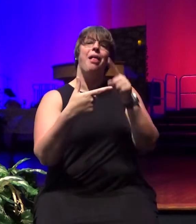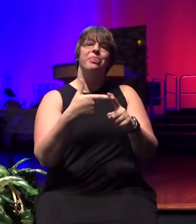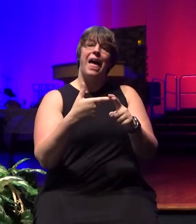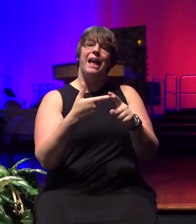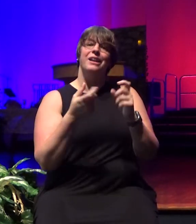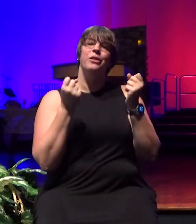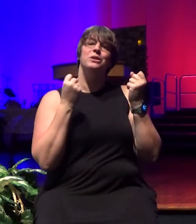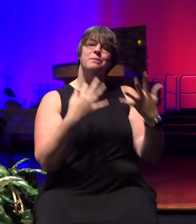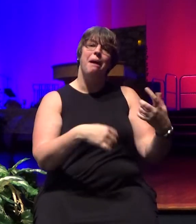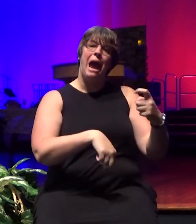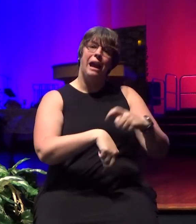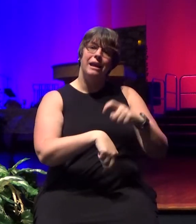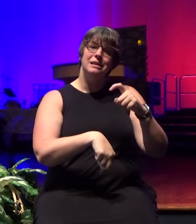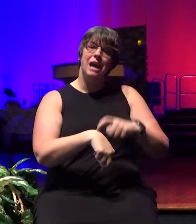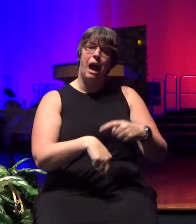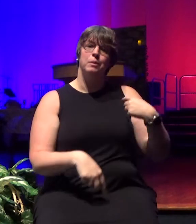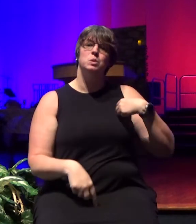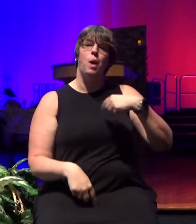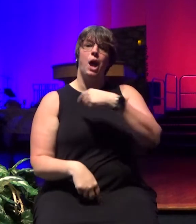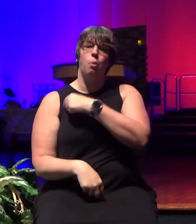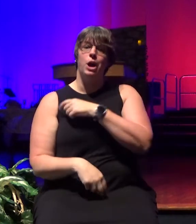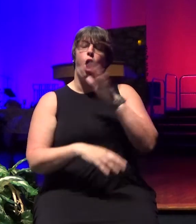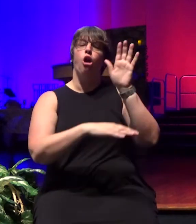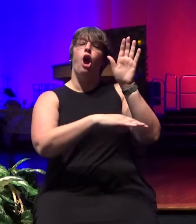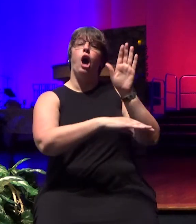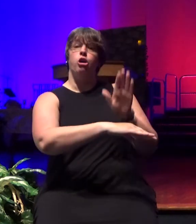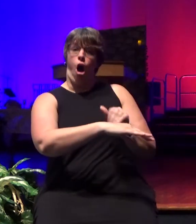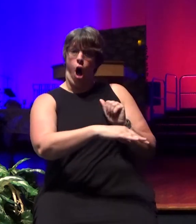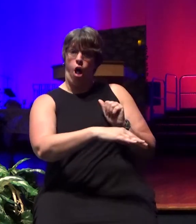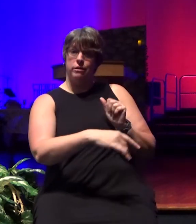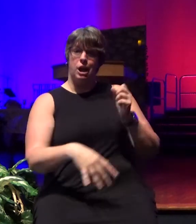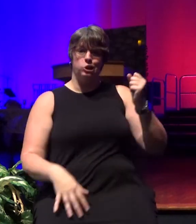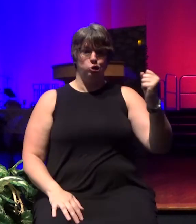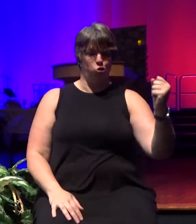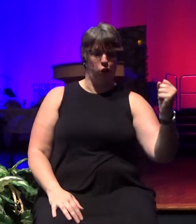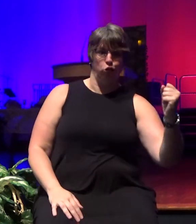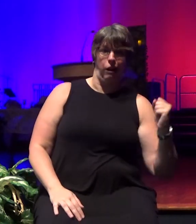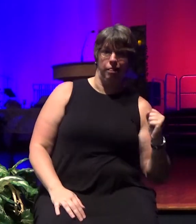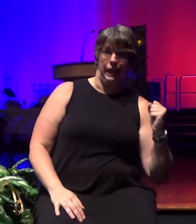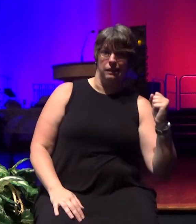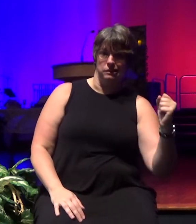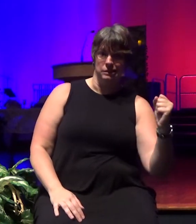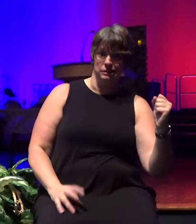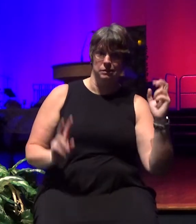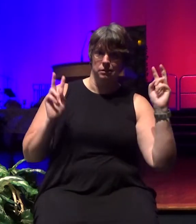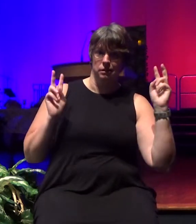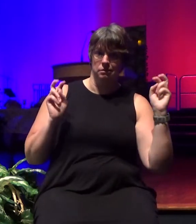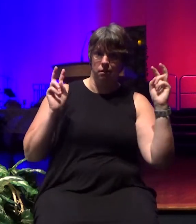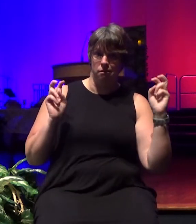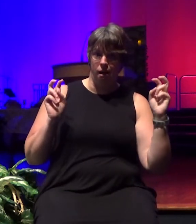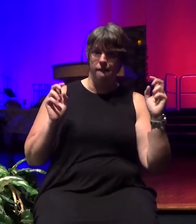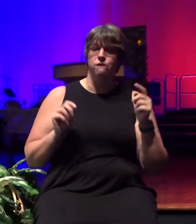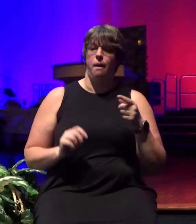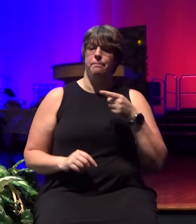we are called to release from those elevating sources in our life, that we might learn